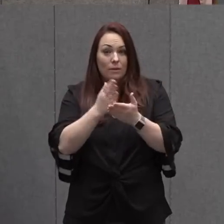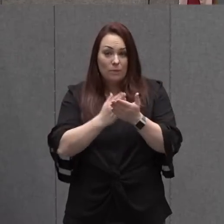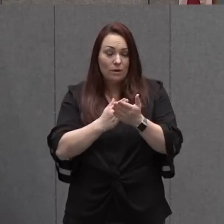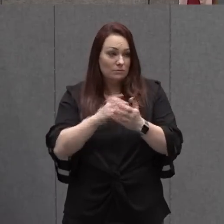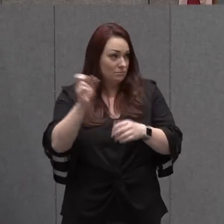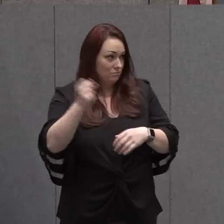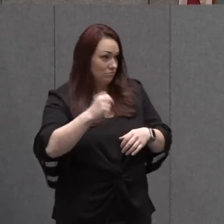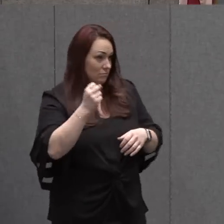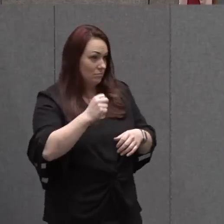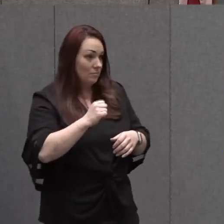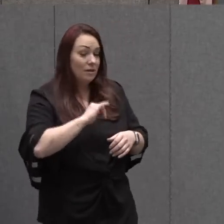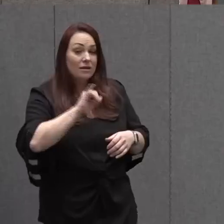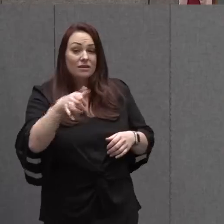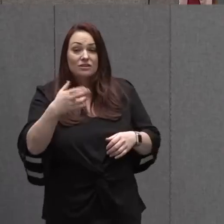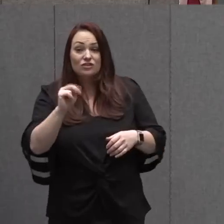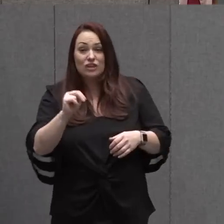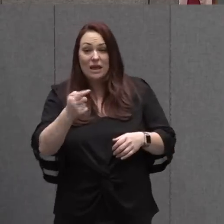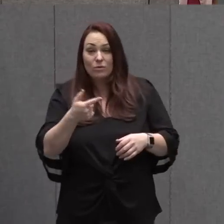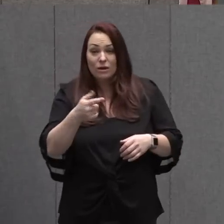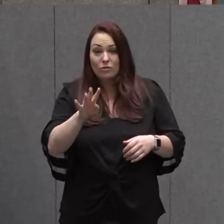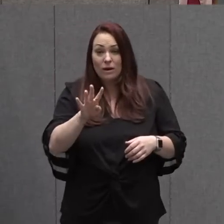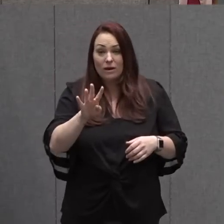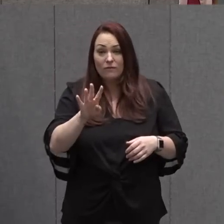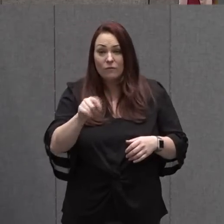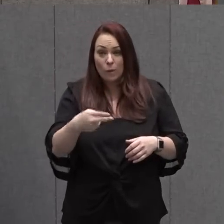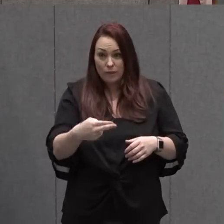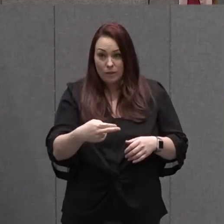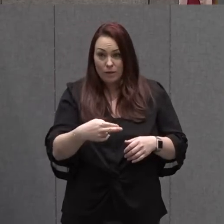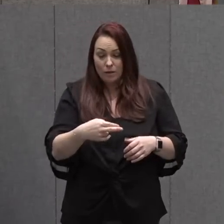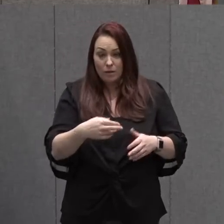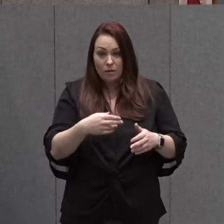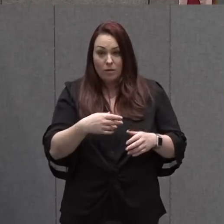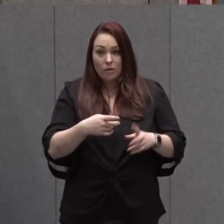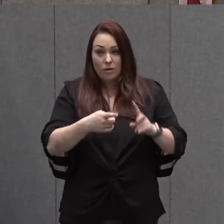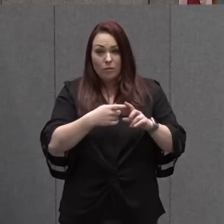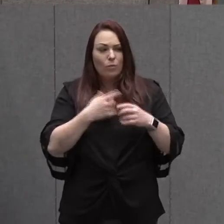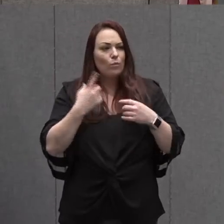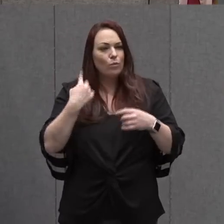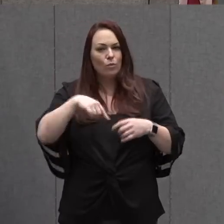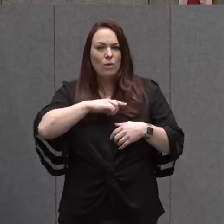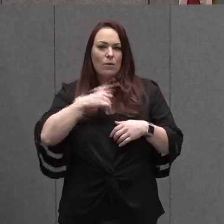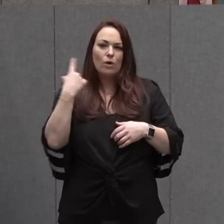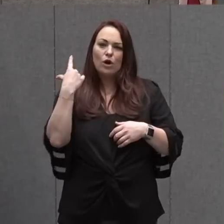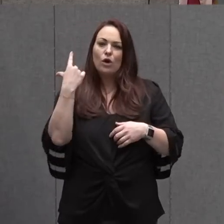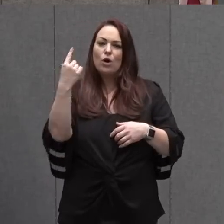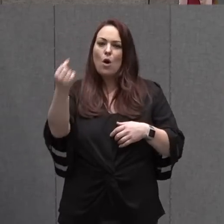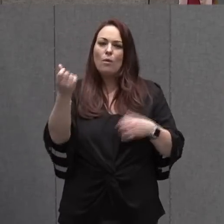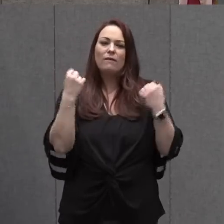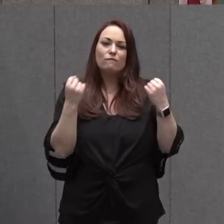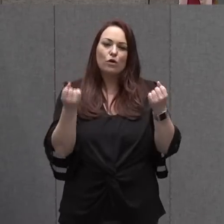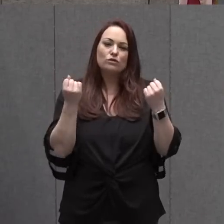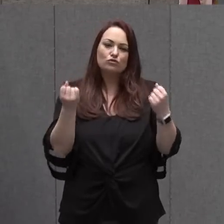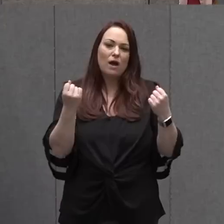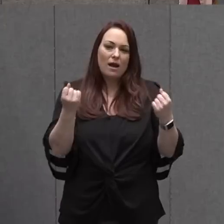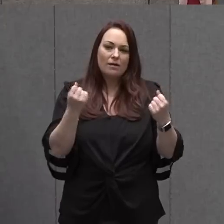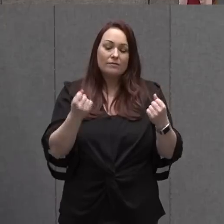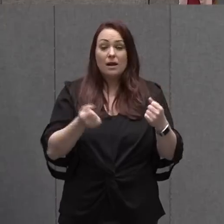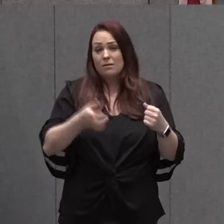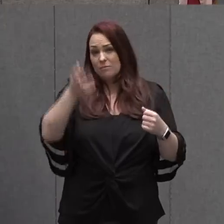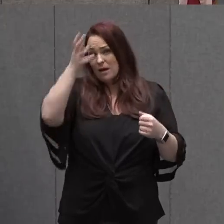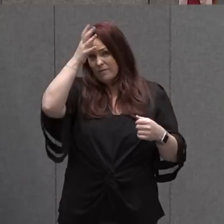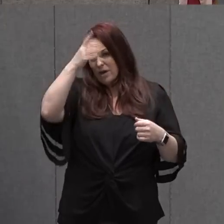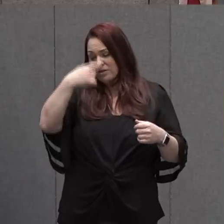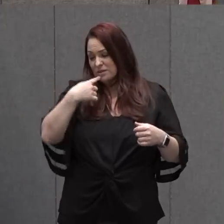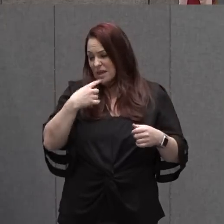I'm going to skip to January 24th. We were going for a drive, and my father said, we won't be gone